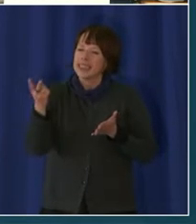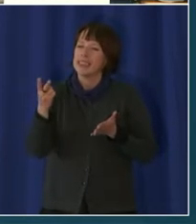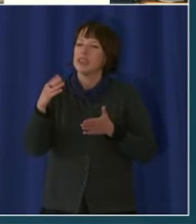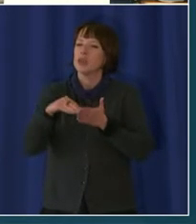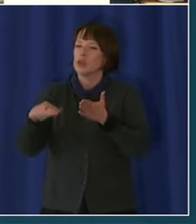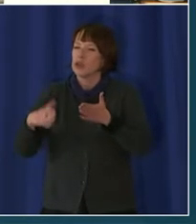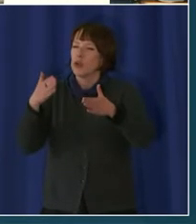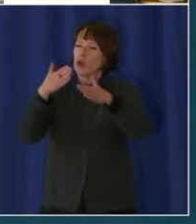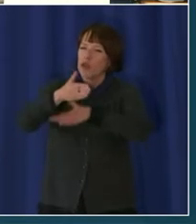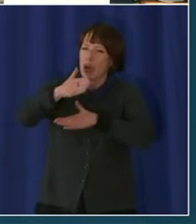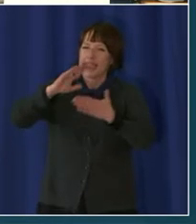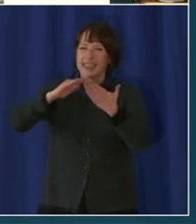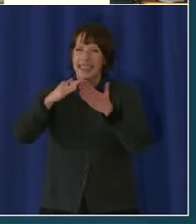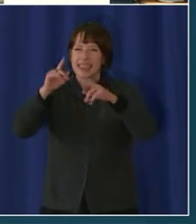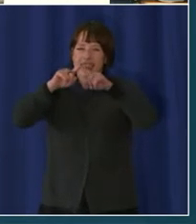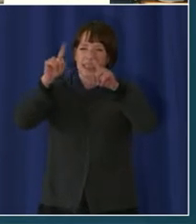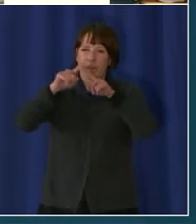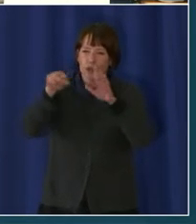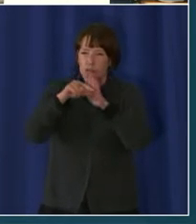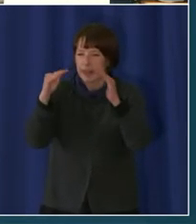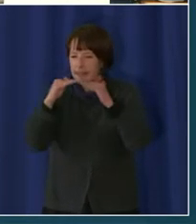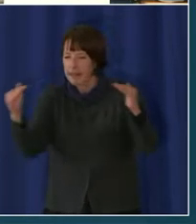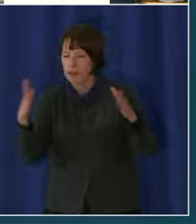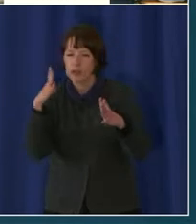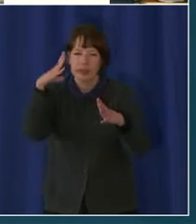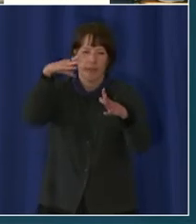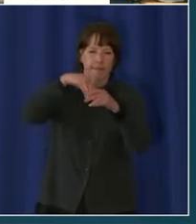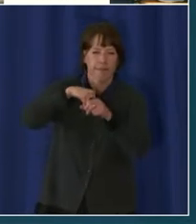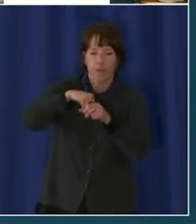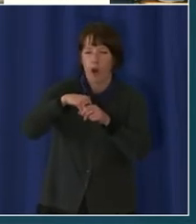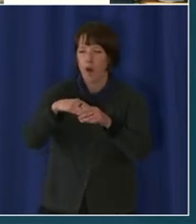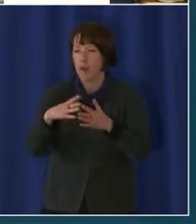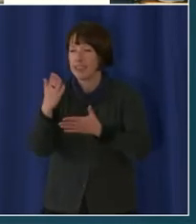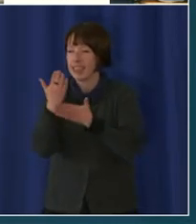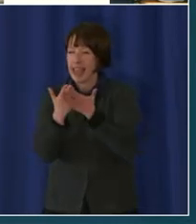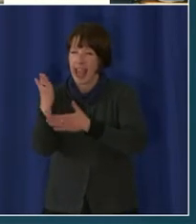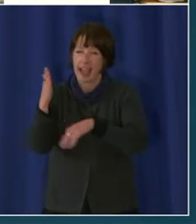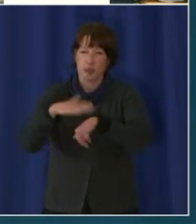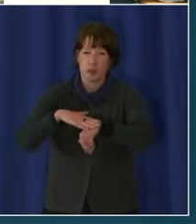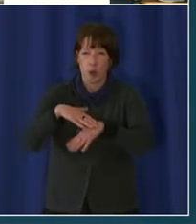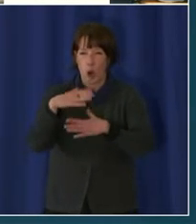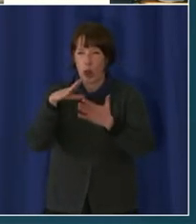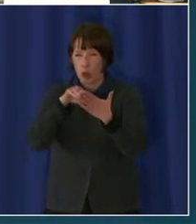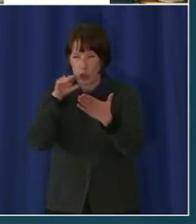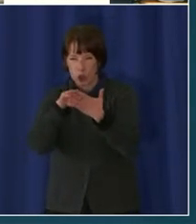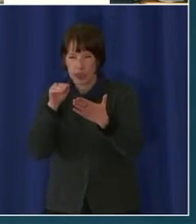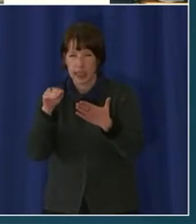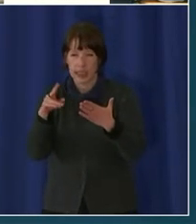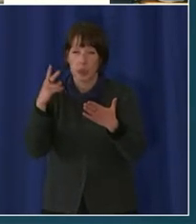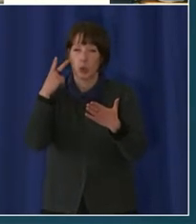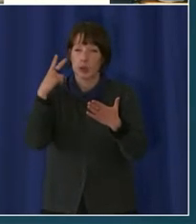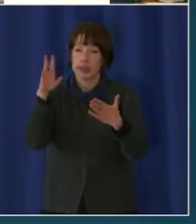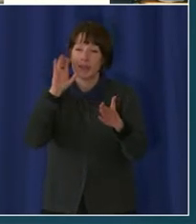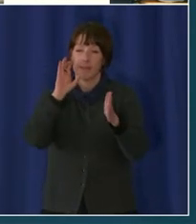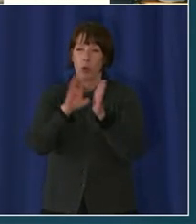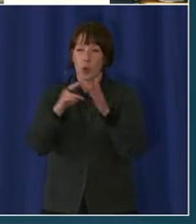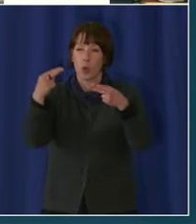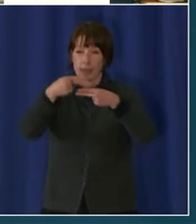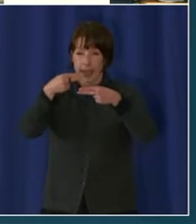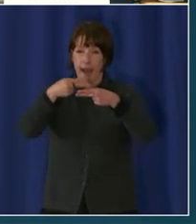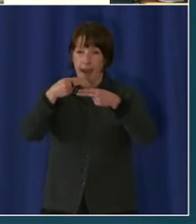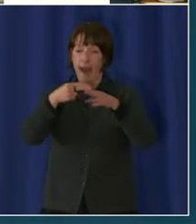the city, across grade levels, engaging in really hands-on learning. You can see the photo here on